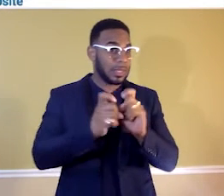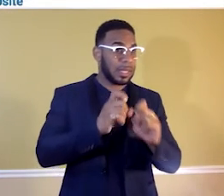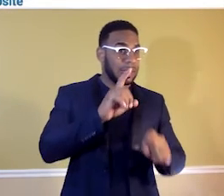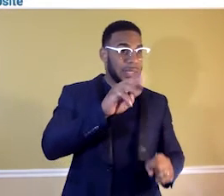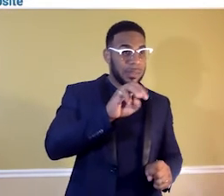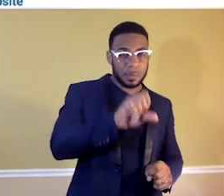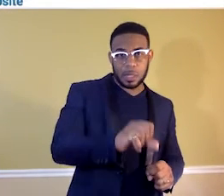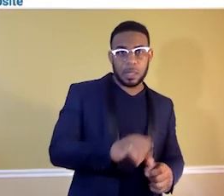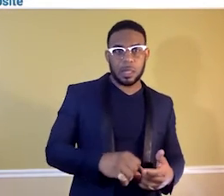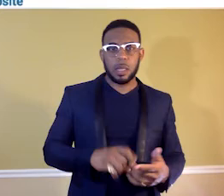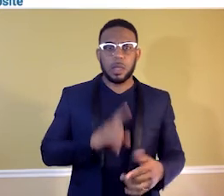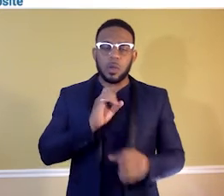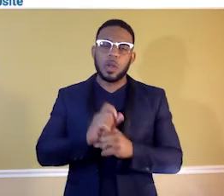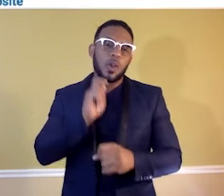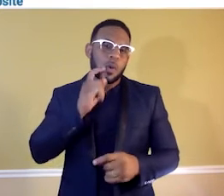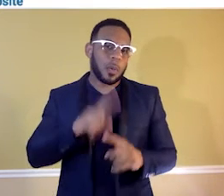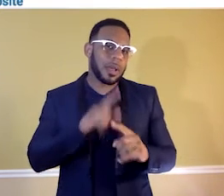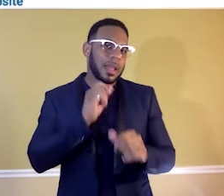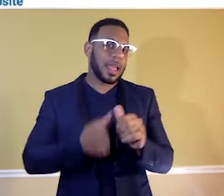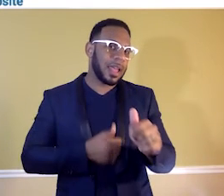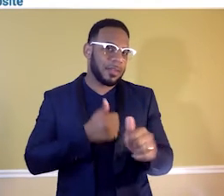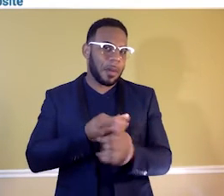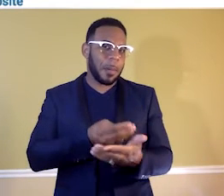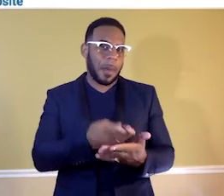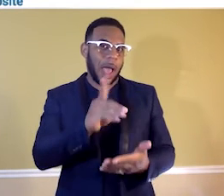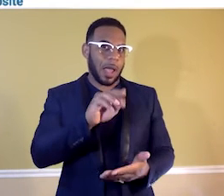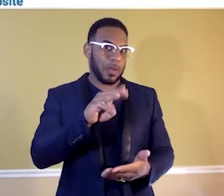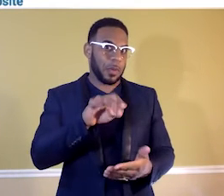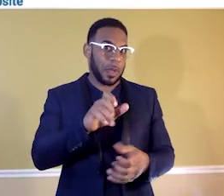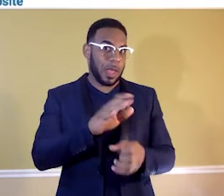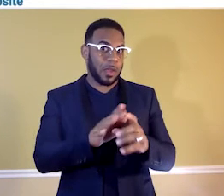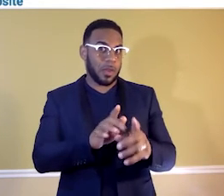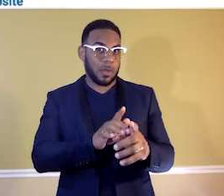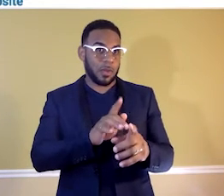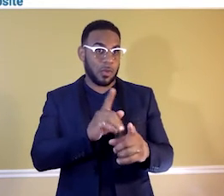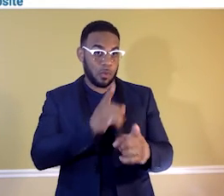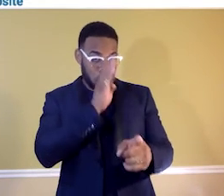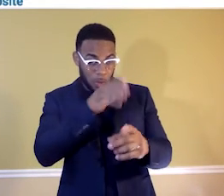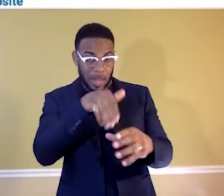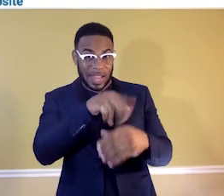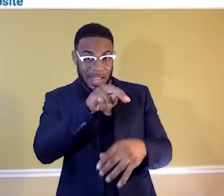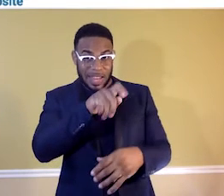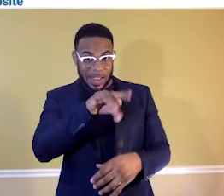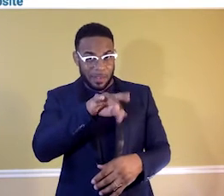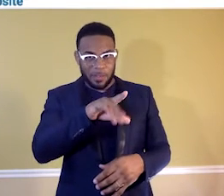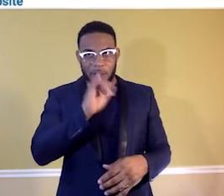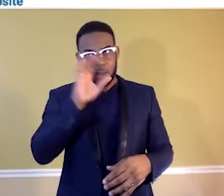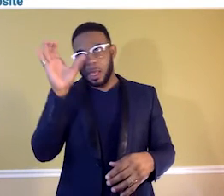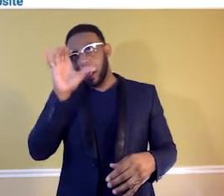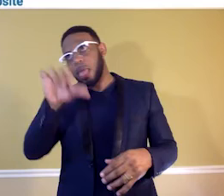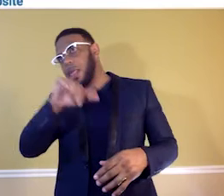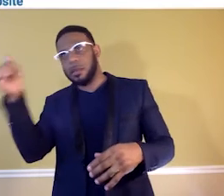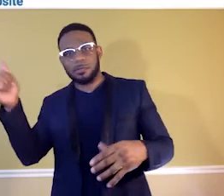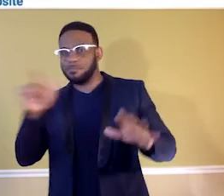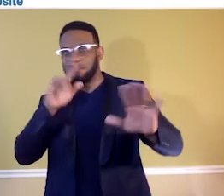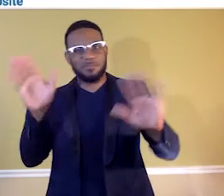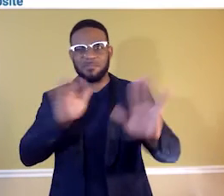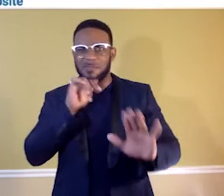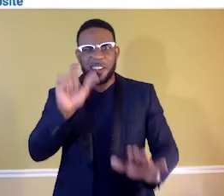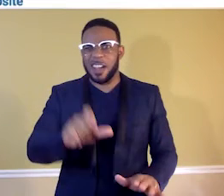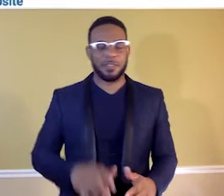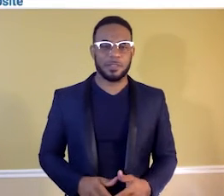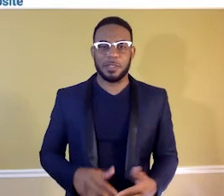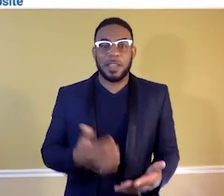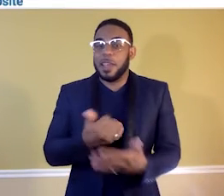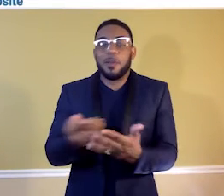DNS. So it's really cool because you can actually buy domains directly in netlify. So you can actually don't have to worry about any of the annoying things.